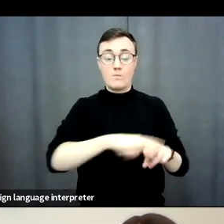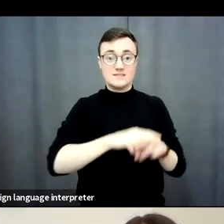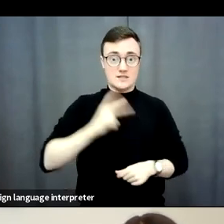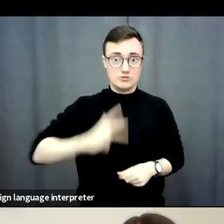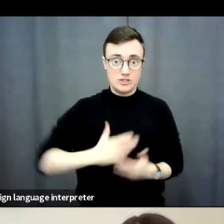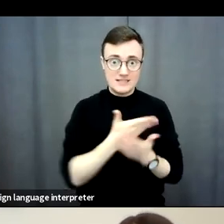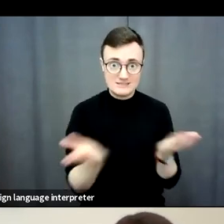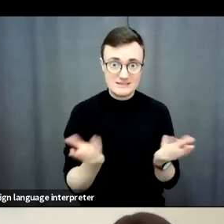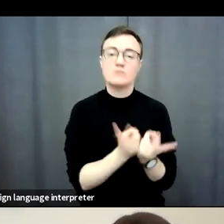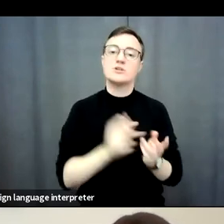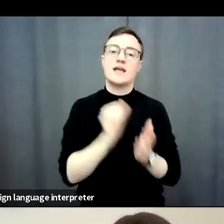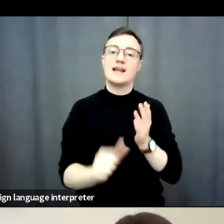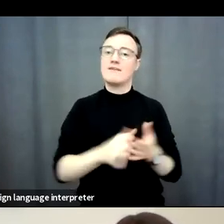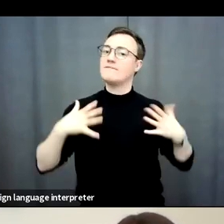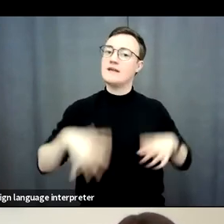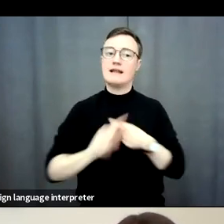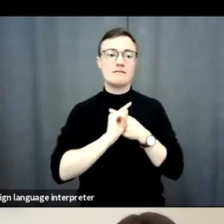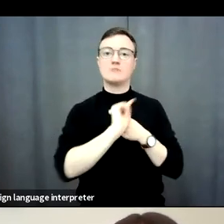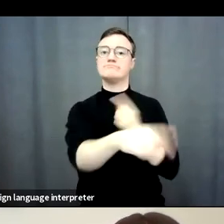reach knowledge goals, etc.